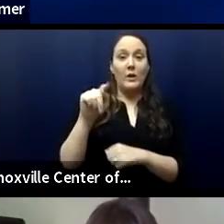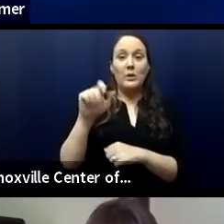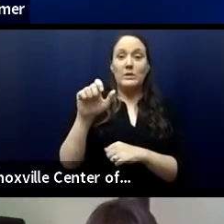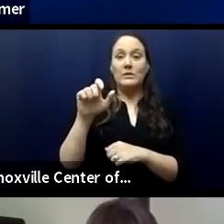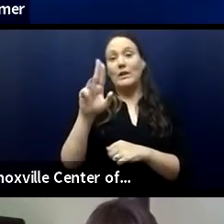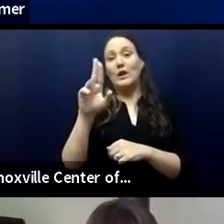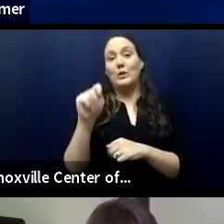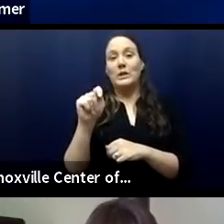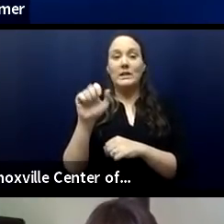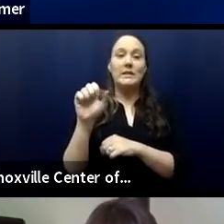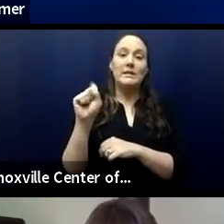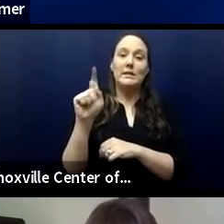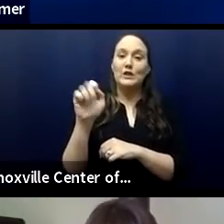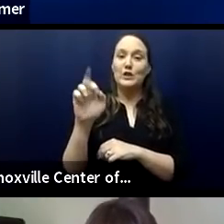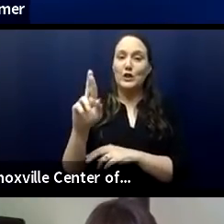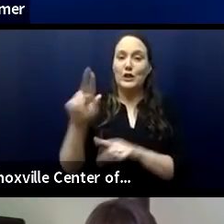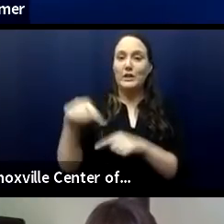1977.